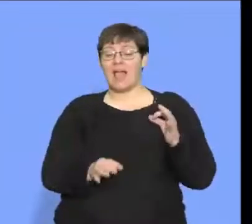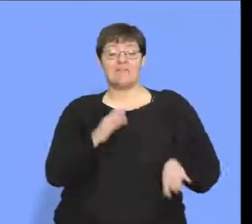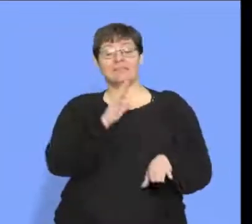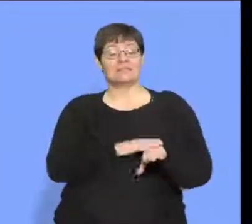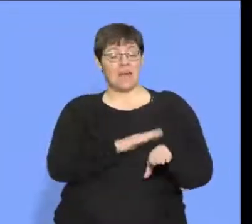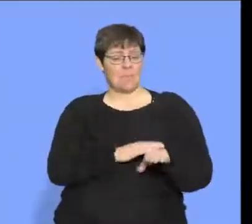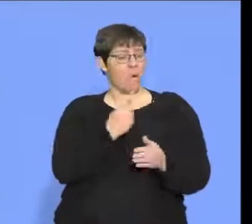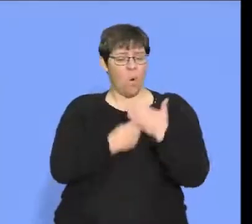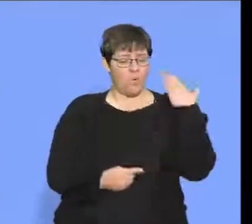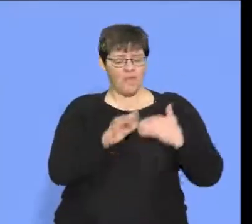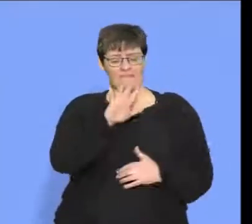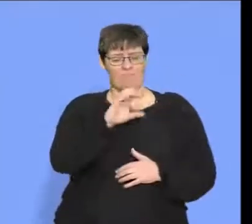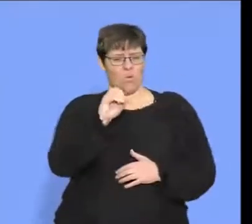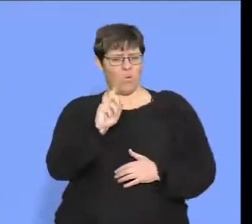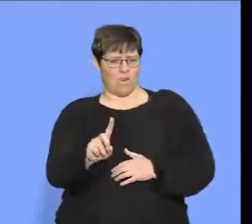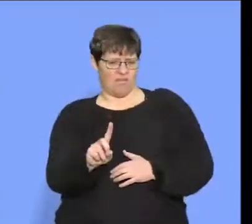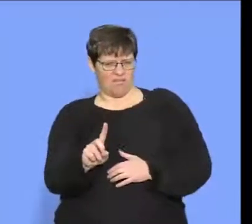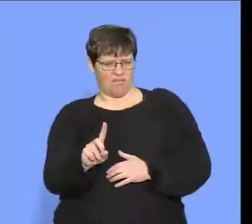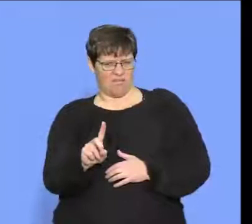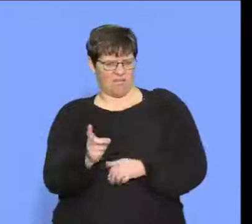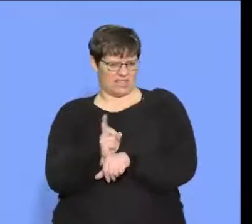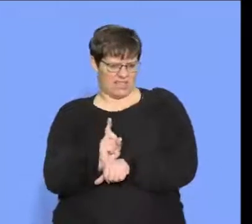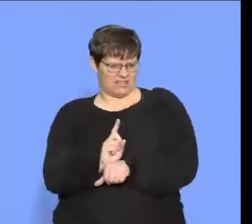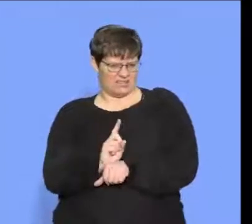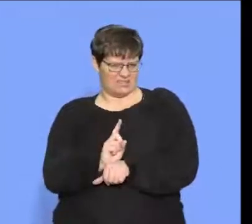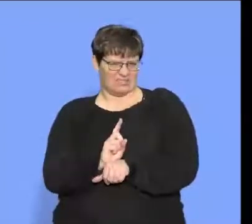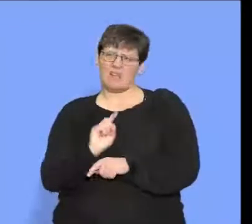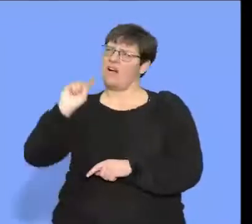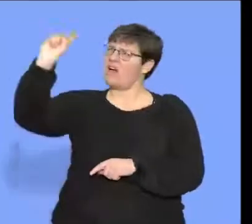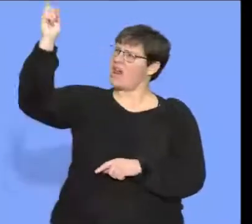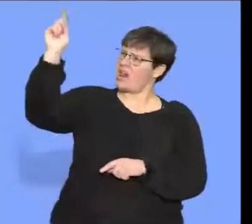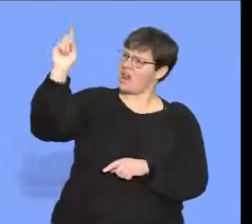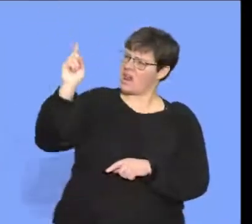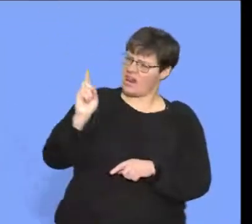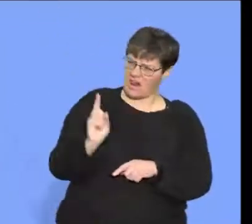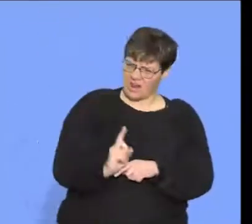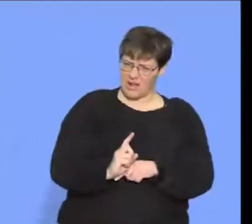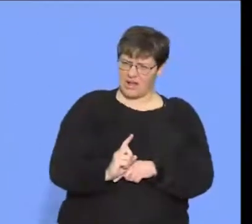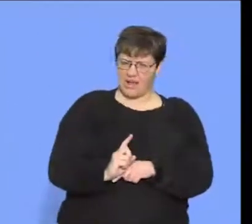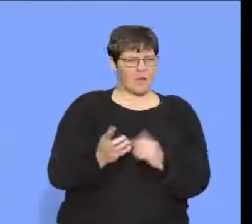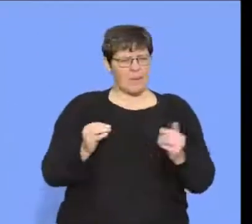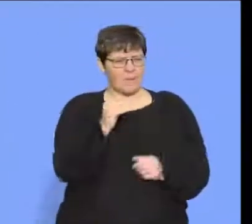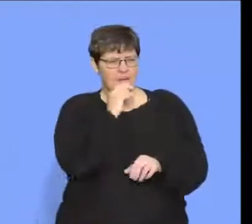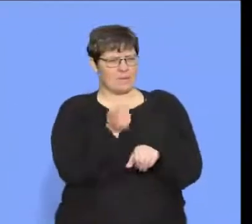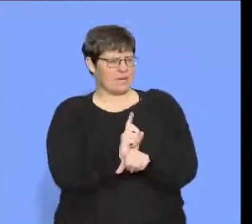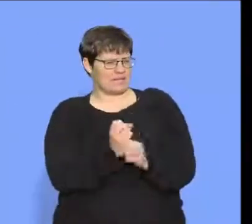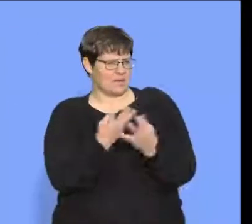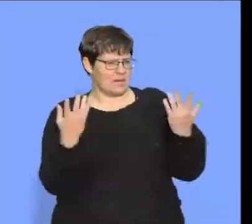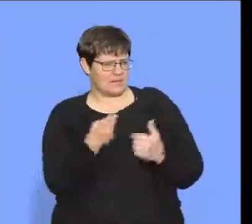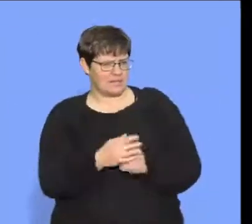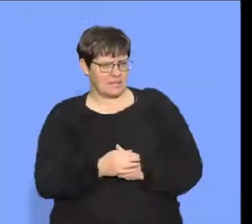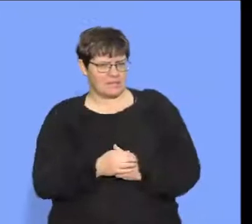If the time is only 501 seconds to travel that huge distance, how much is that in